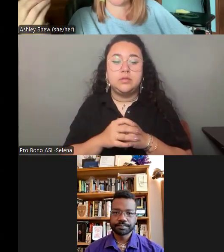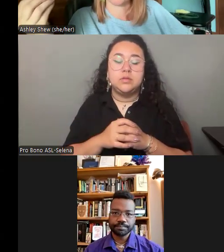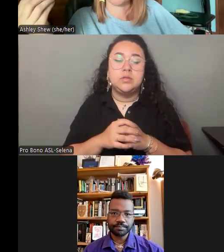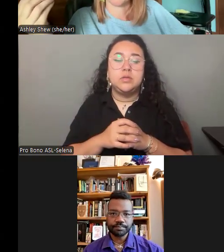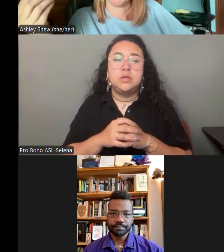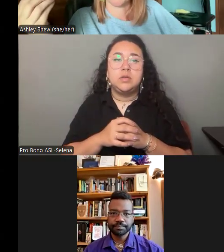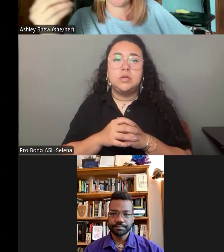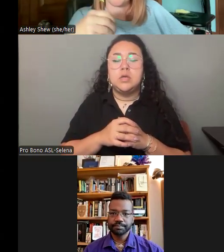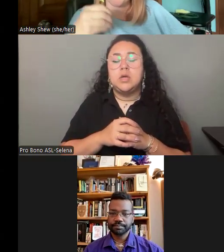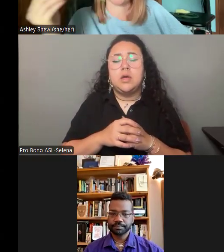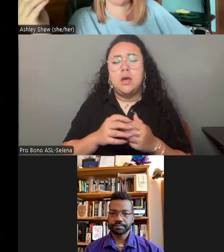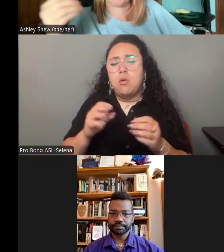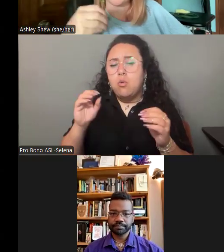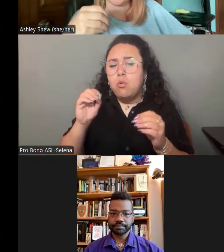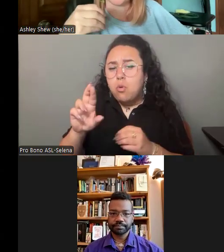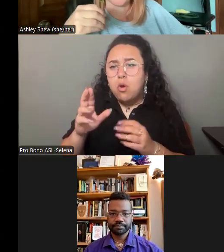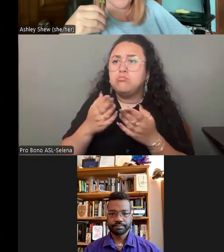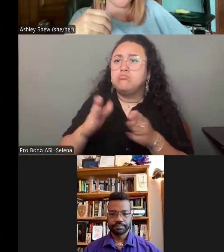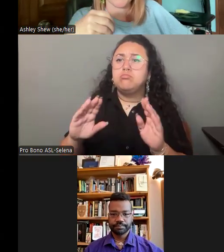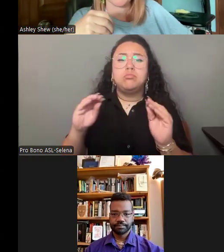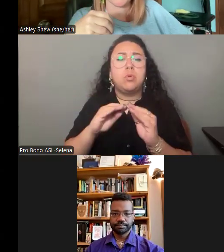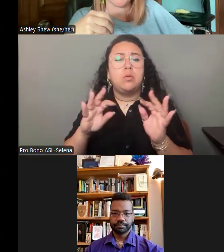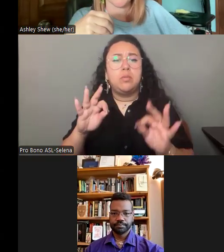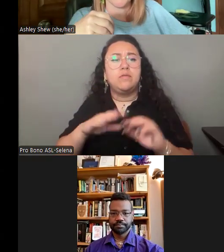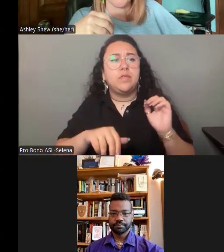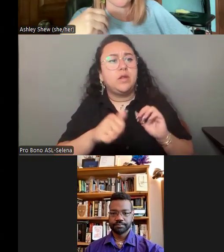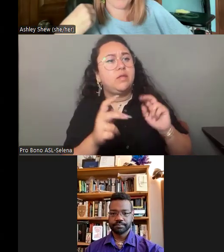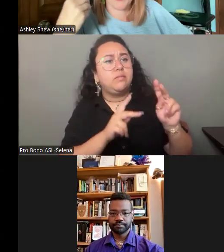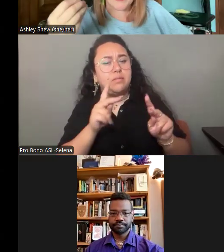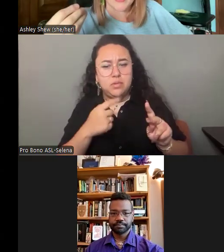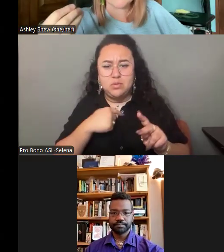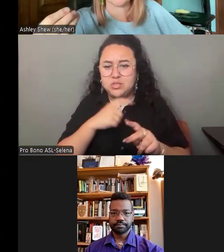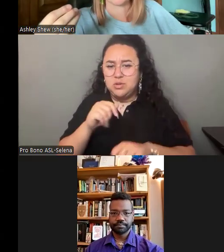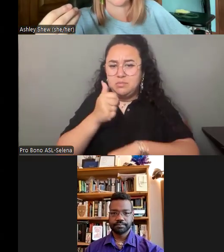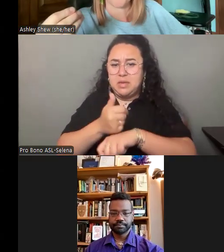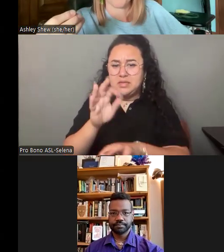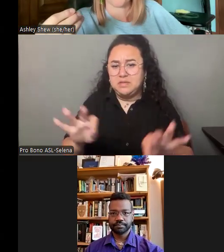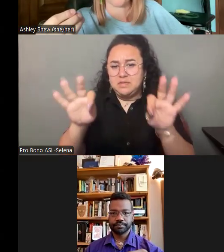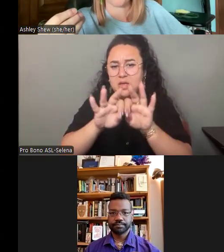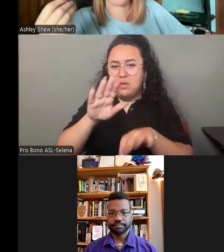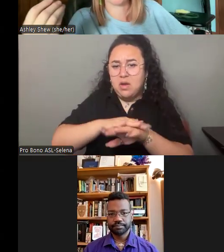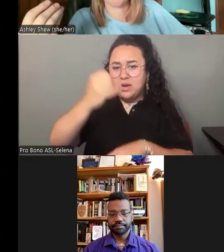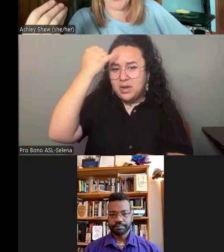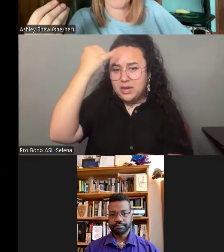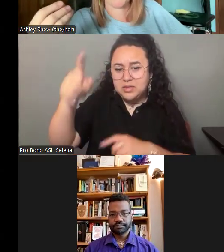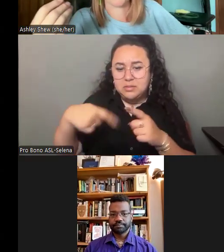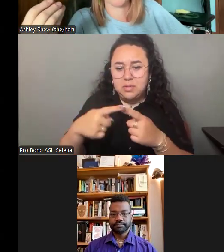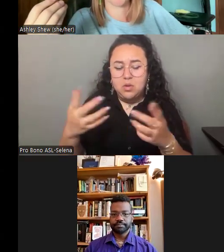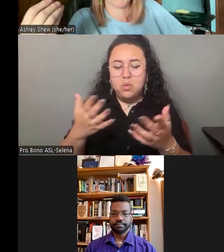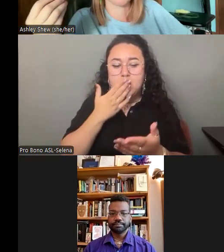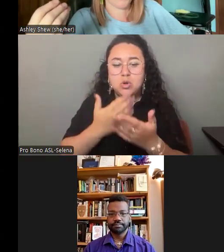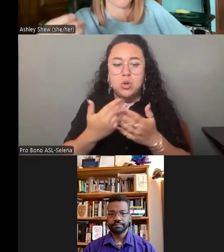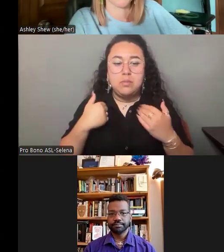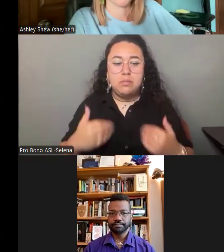than others, and that we should base some sort of valuation on ideas about what a good body or a